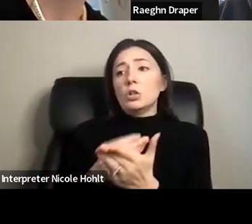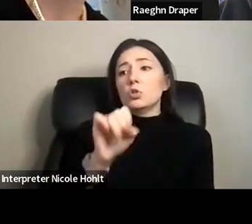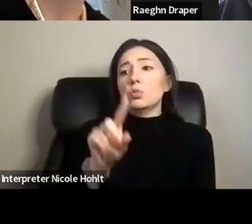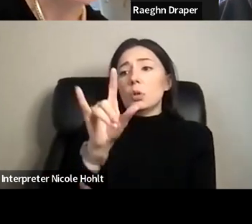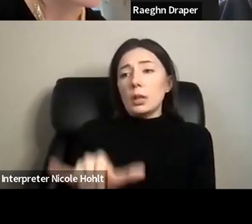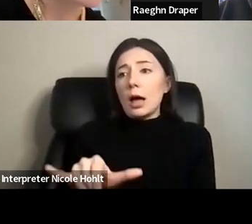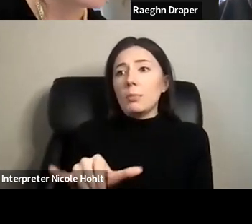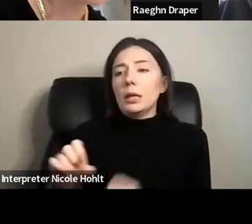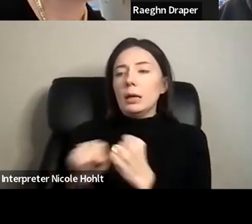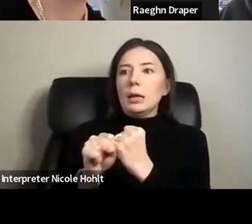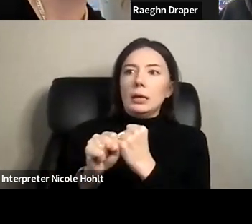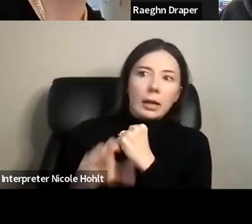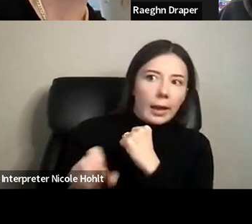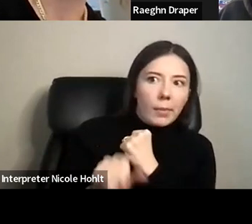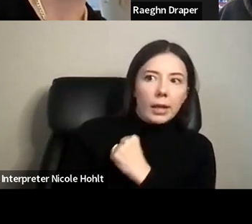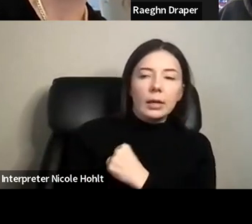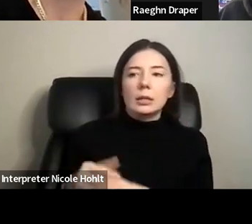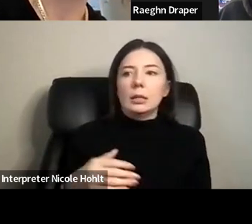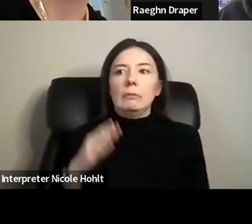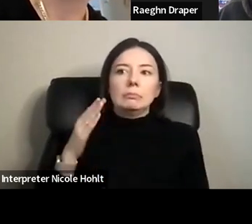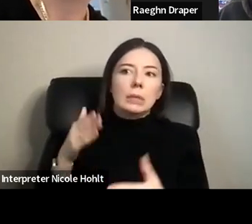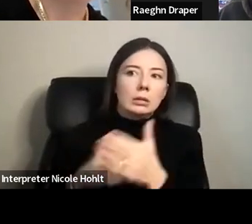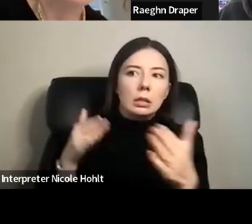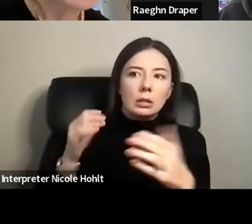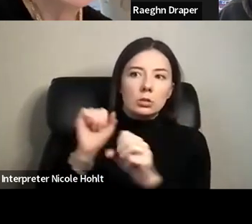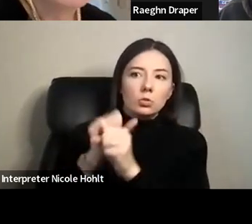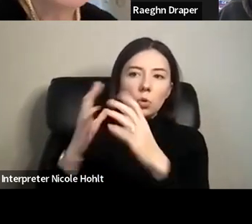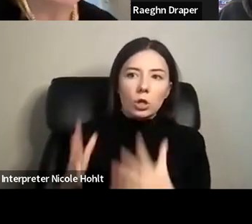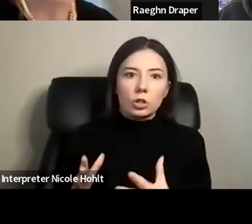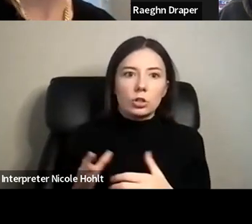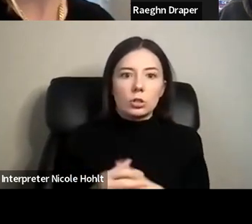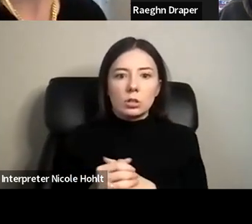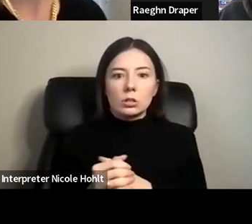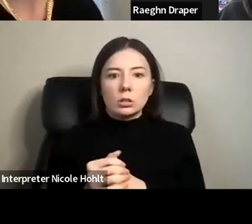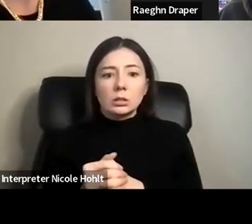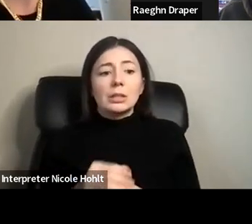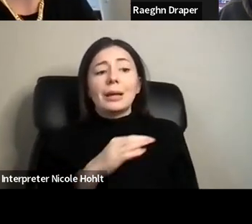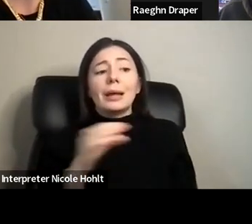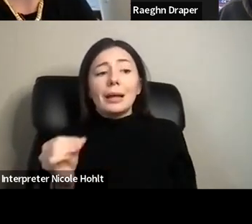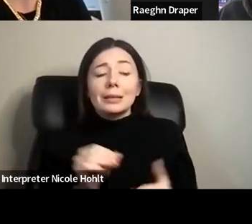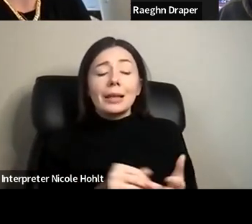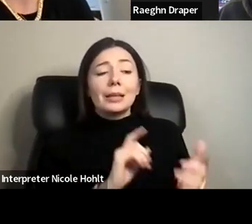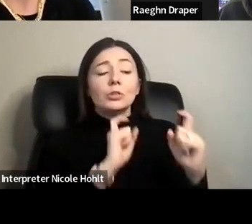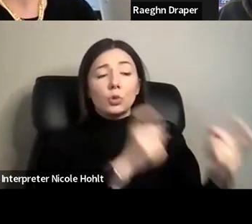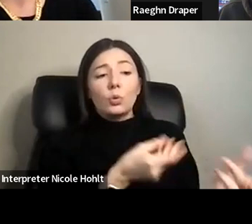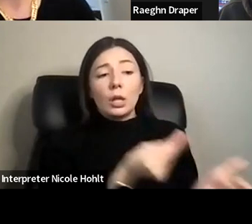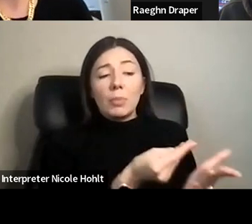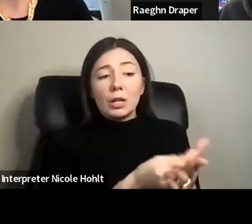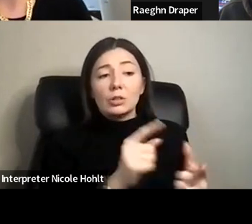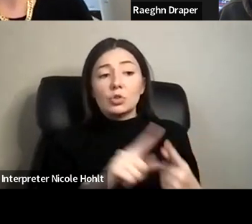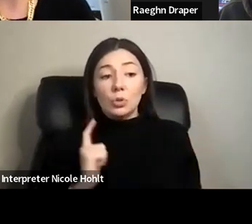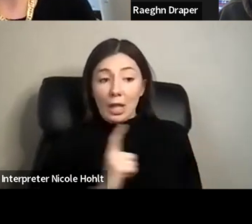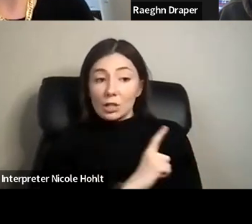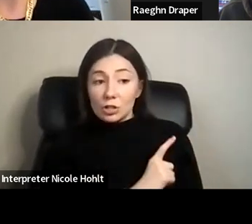the campaign money that they donate to legislators, especially here in the state of Illinois.